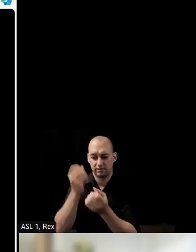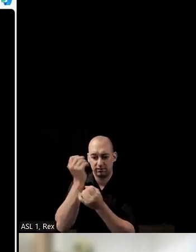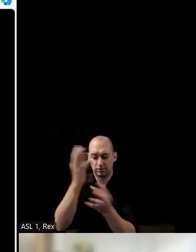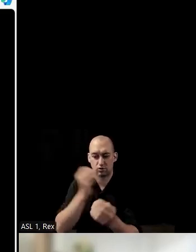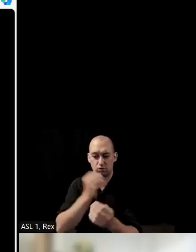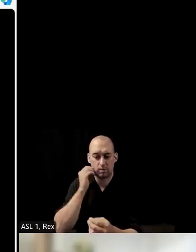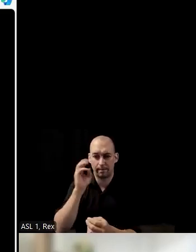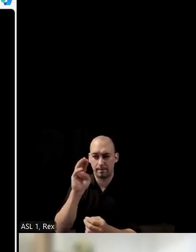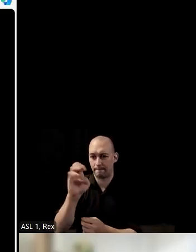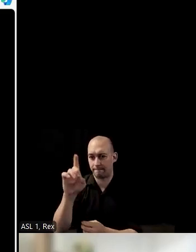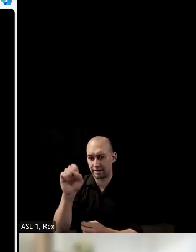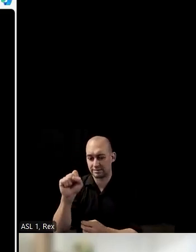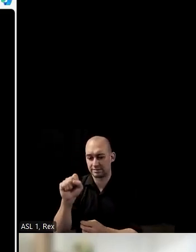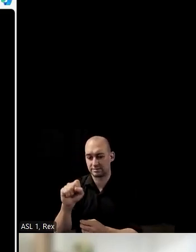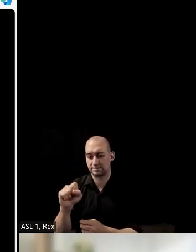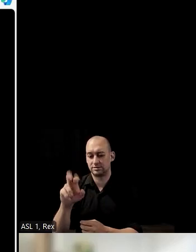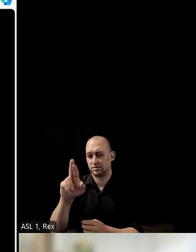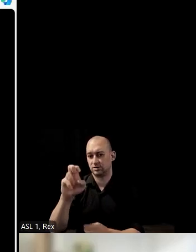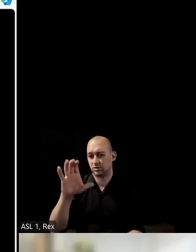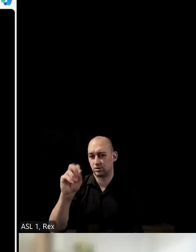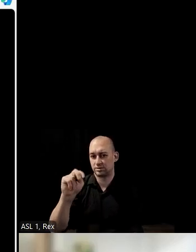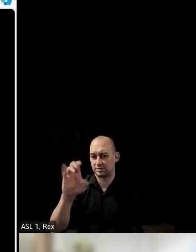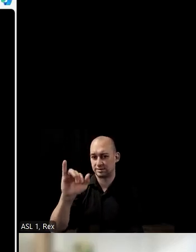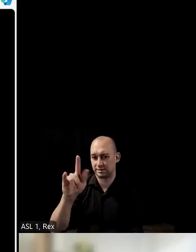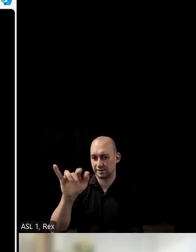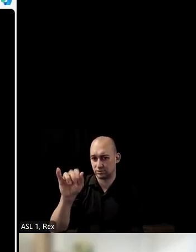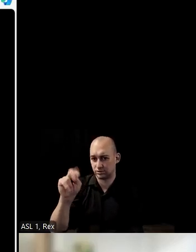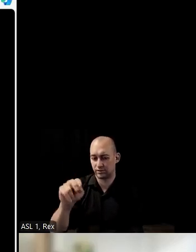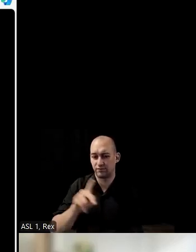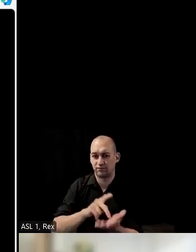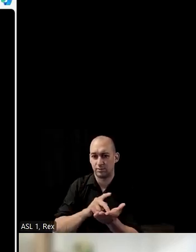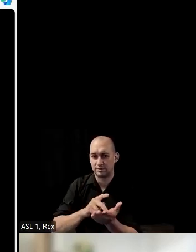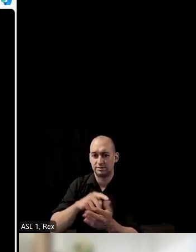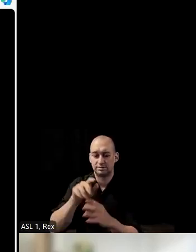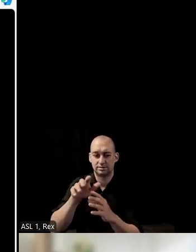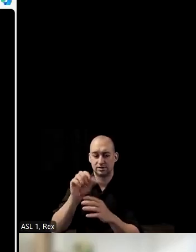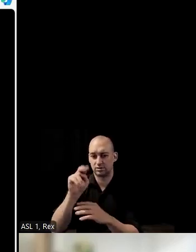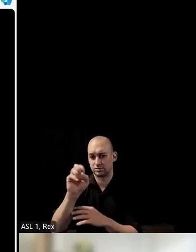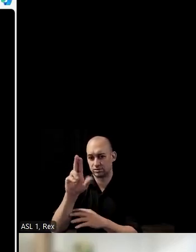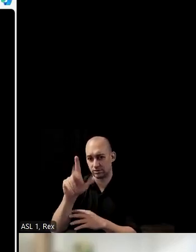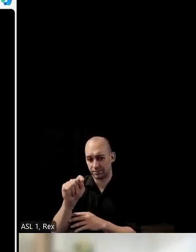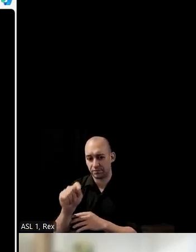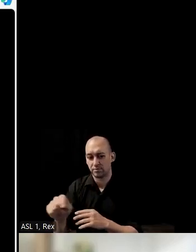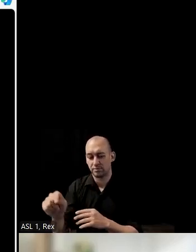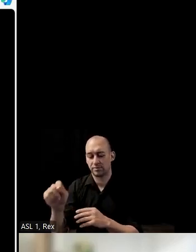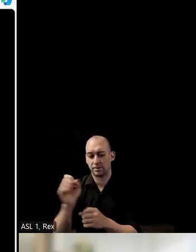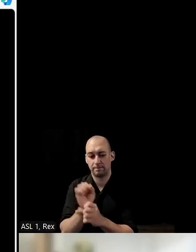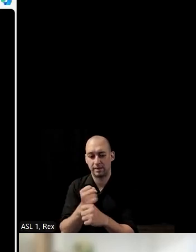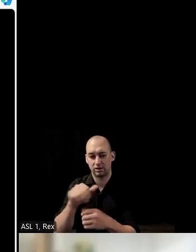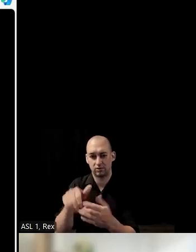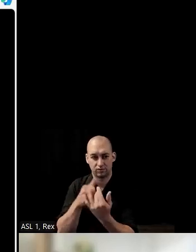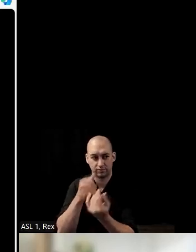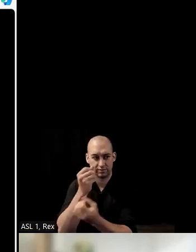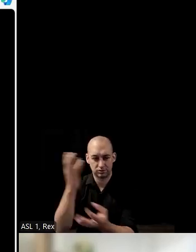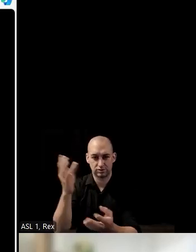med reconciliation with the pharmacist consult and for project evaluation. And then they also create and update care plans